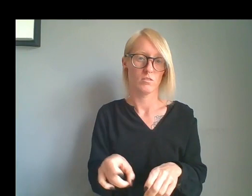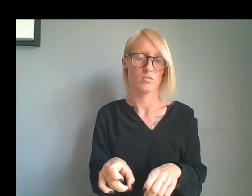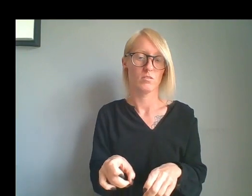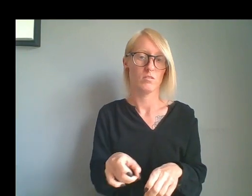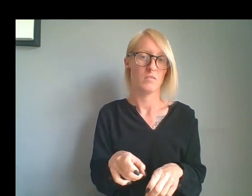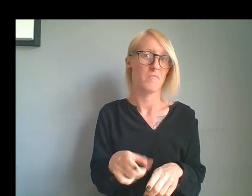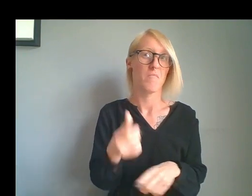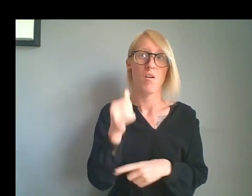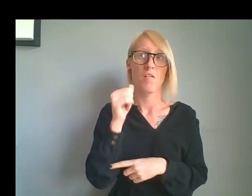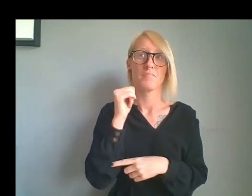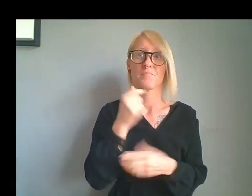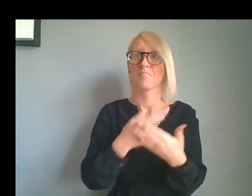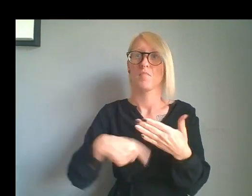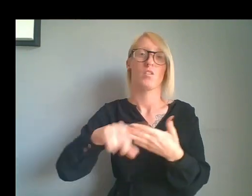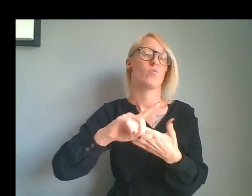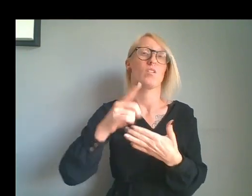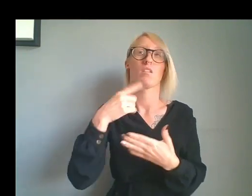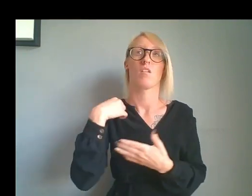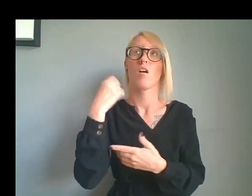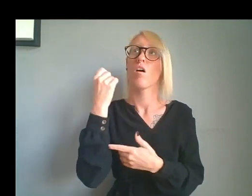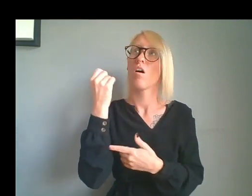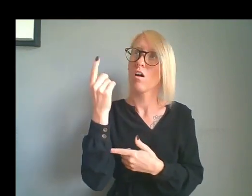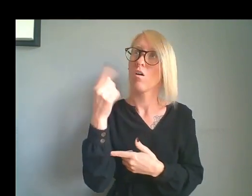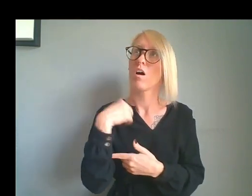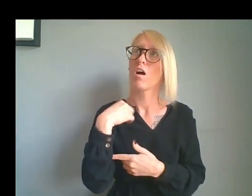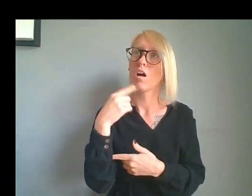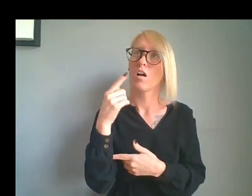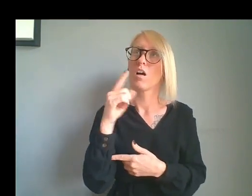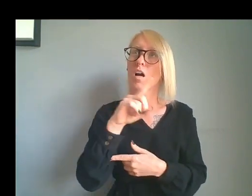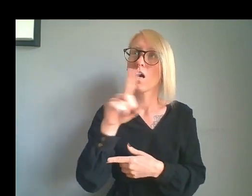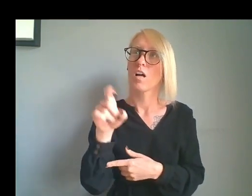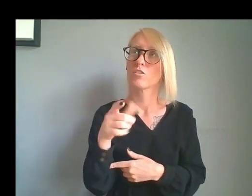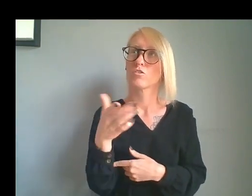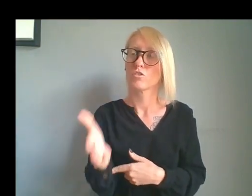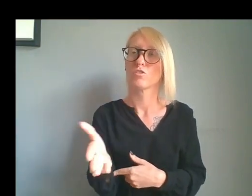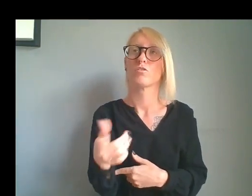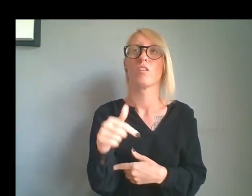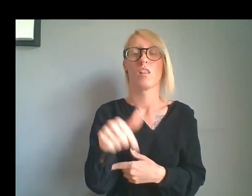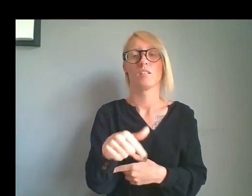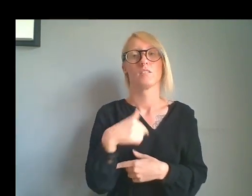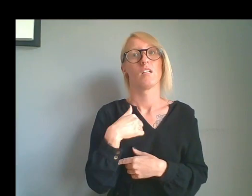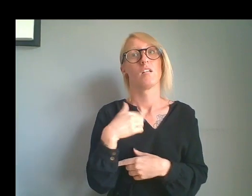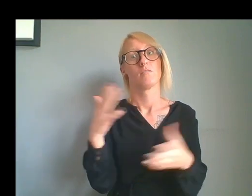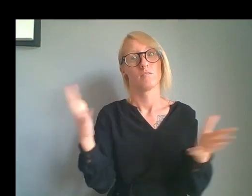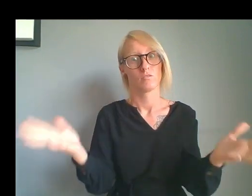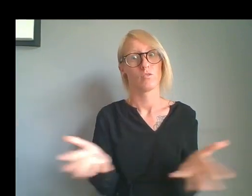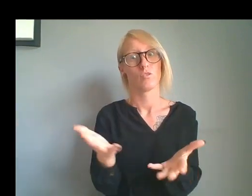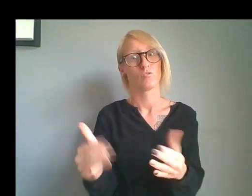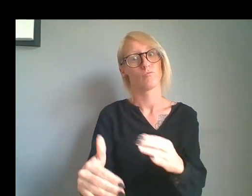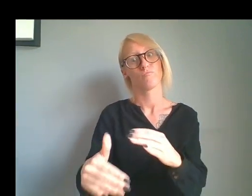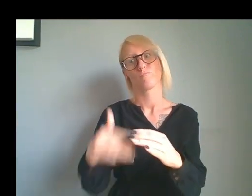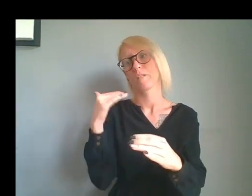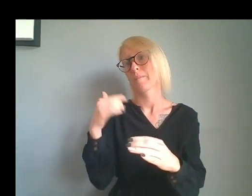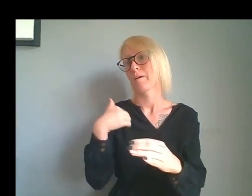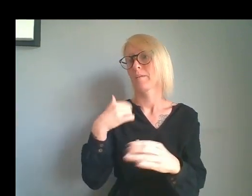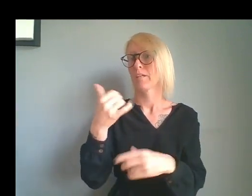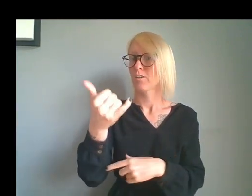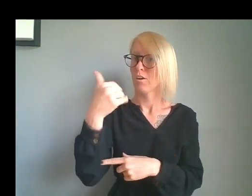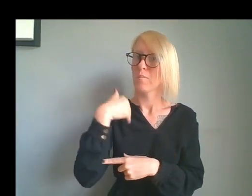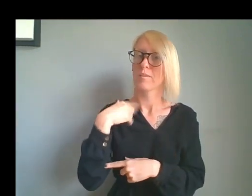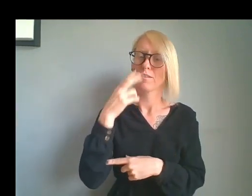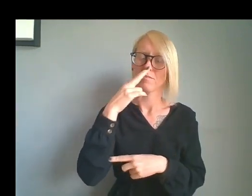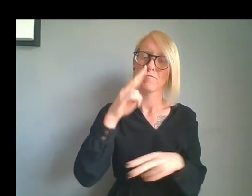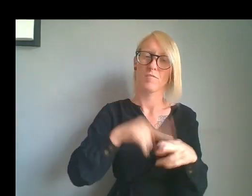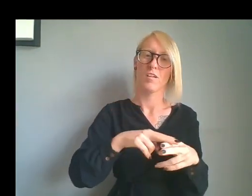next week you think, oh, that's right, I meant to ask her about this, please, again, I really do encourage phone calls. It is the fun part of my job, working on